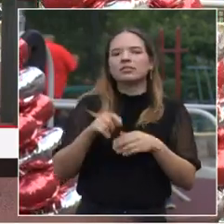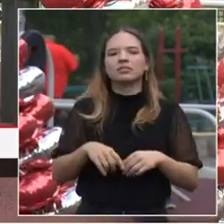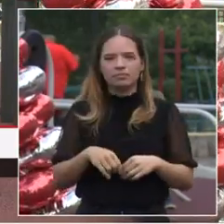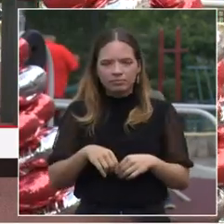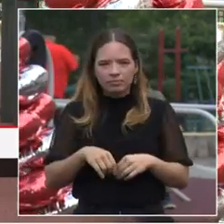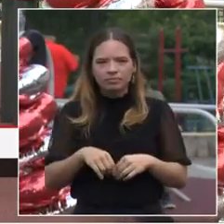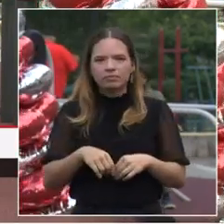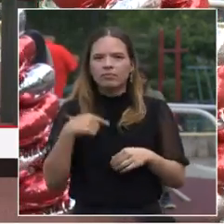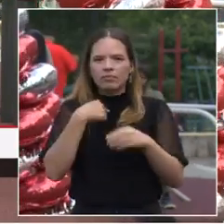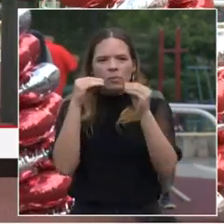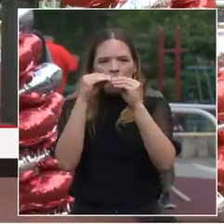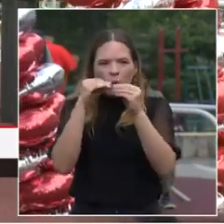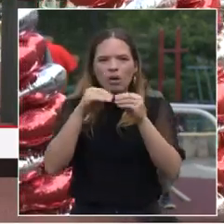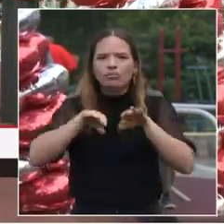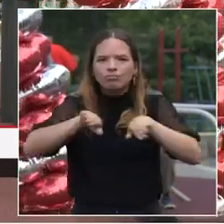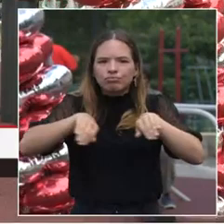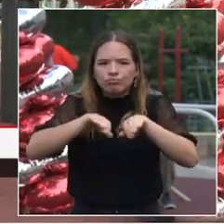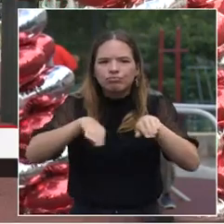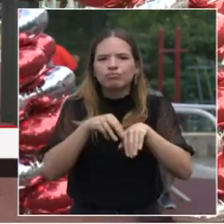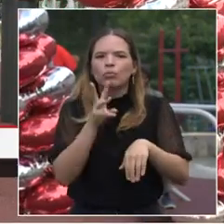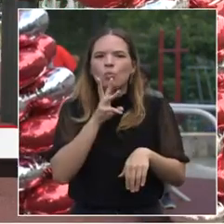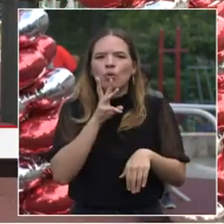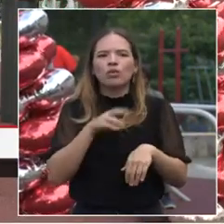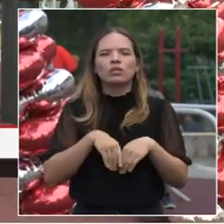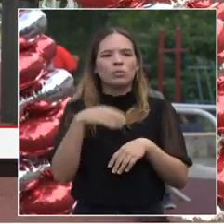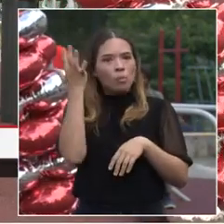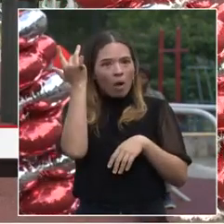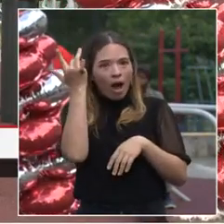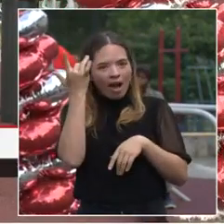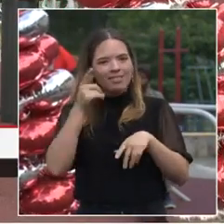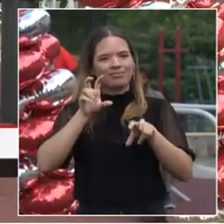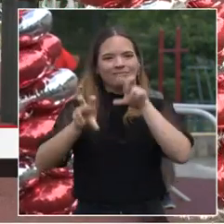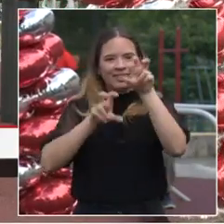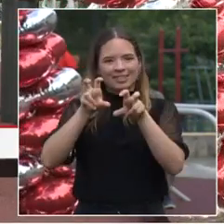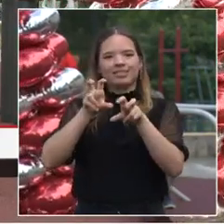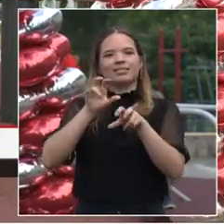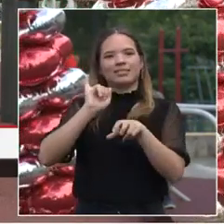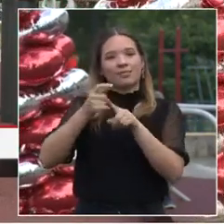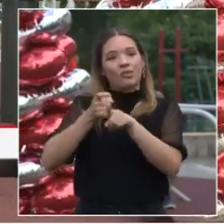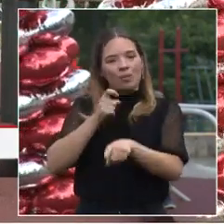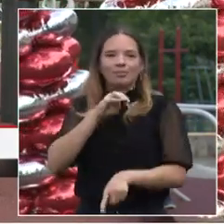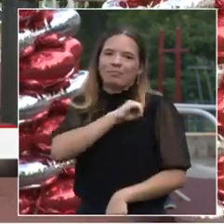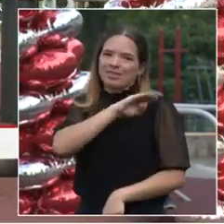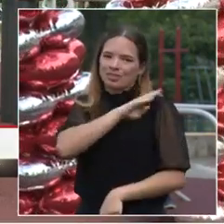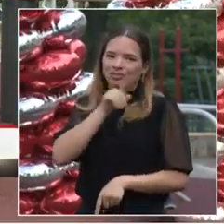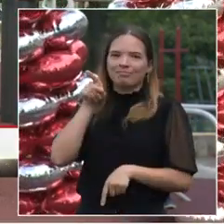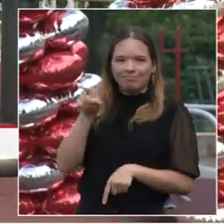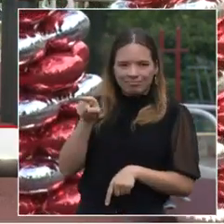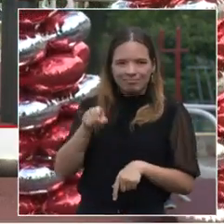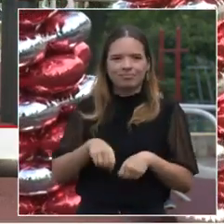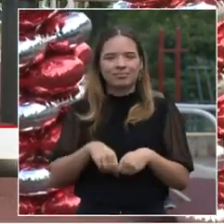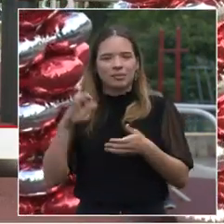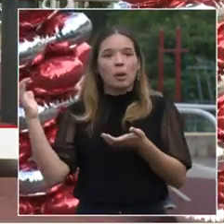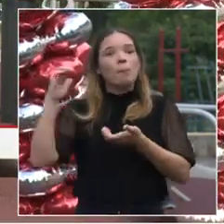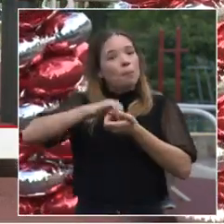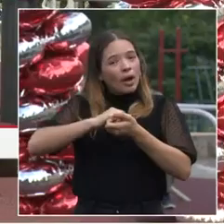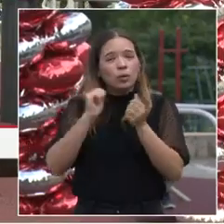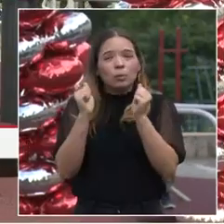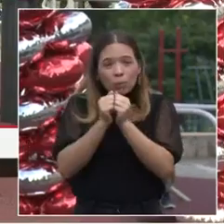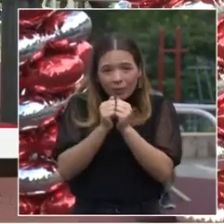more. And that's because of the investment in Mayor Bowser. And it's also because of partnerships, because we know as government we can't do it alone. So this